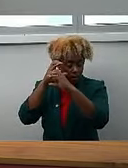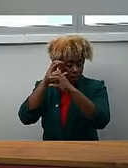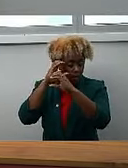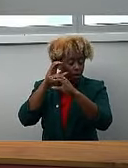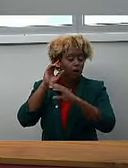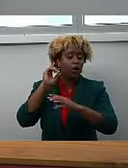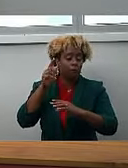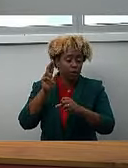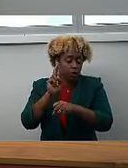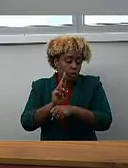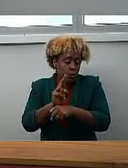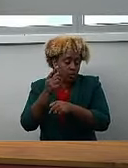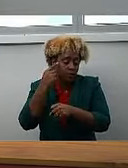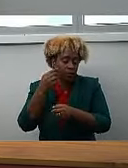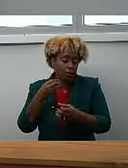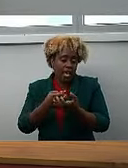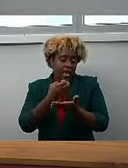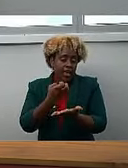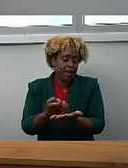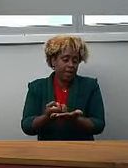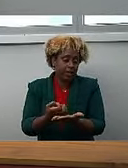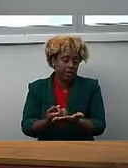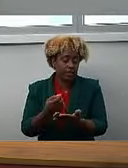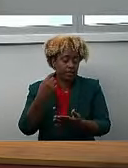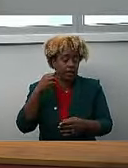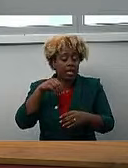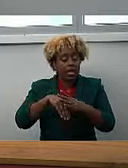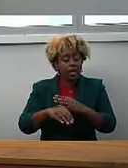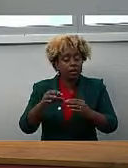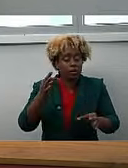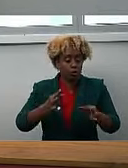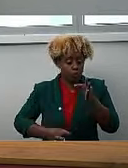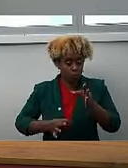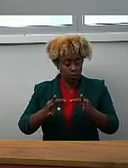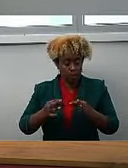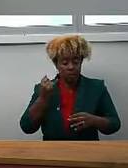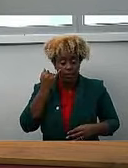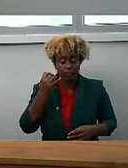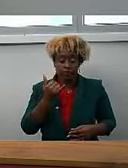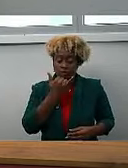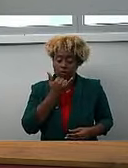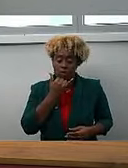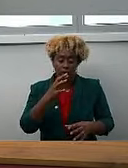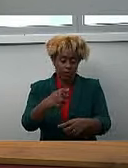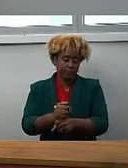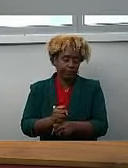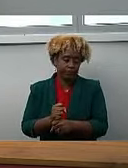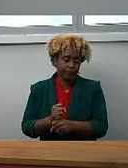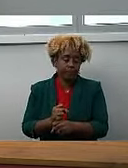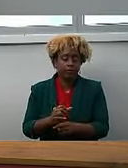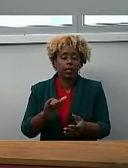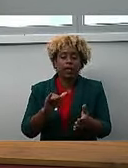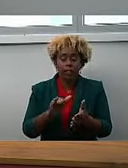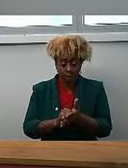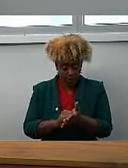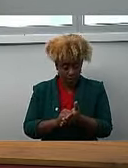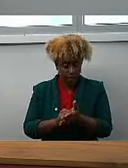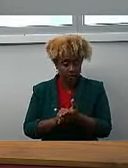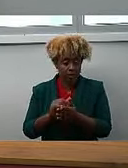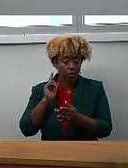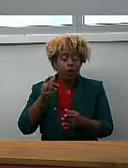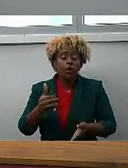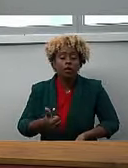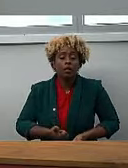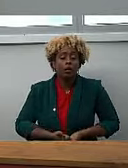as evidence in court proceedings to successfully prosecute criminals. This proactive measure will